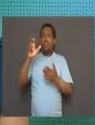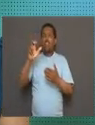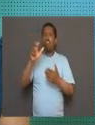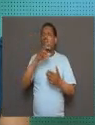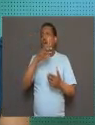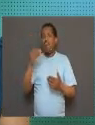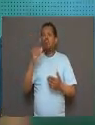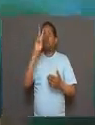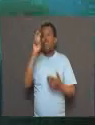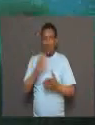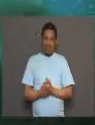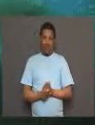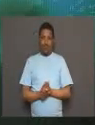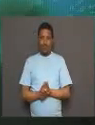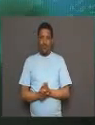320.